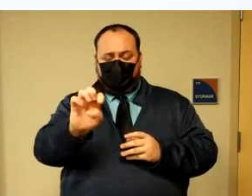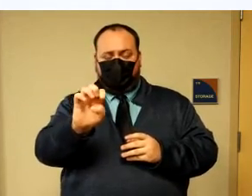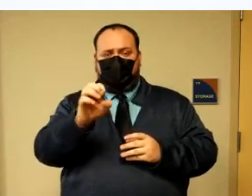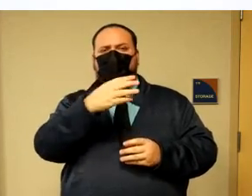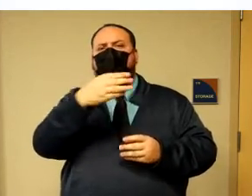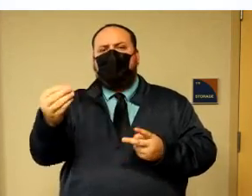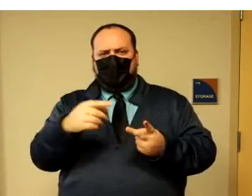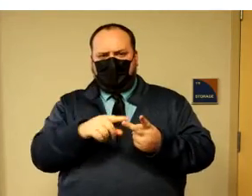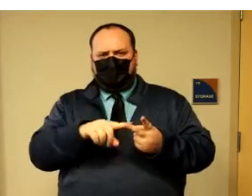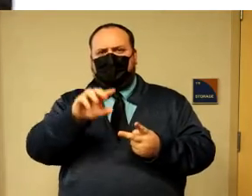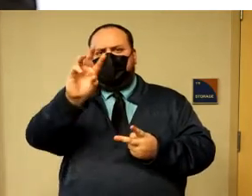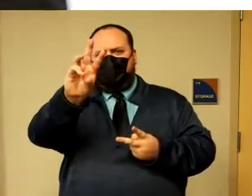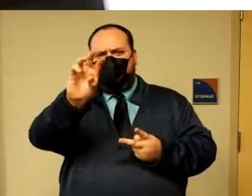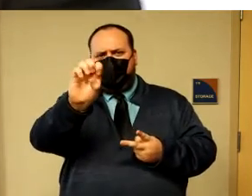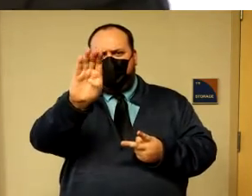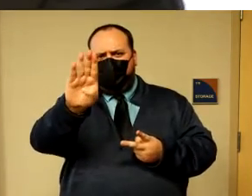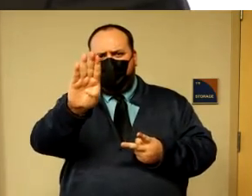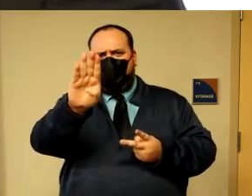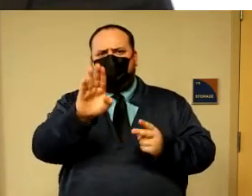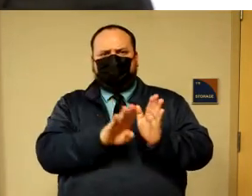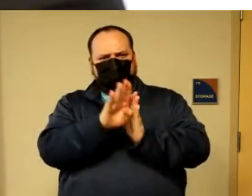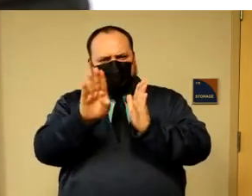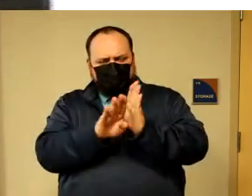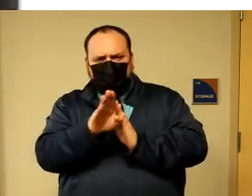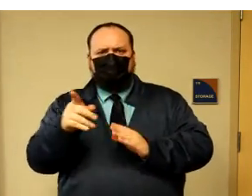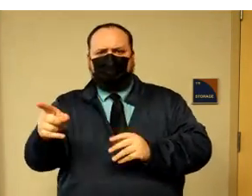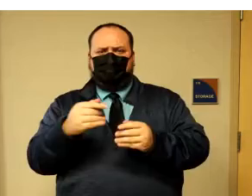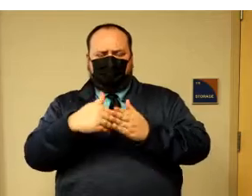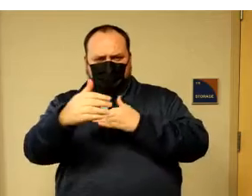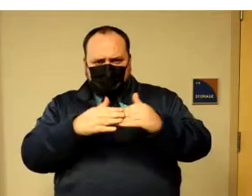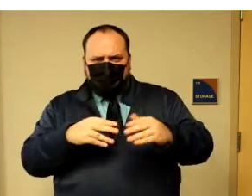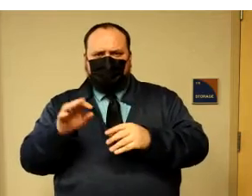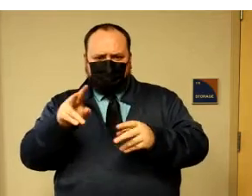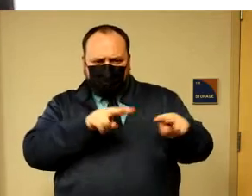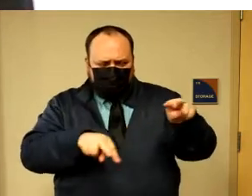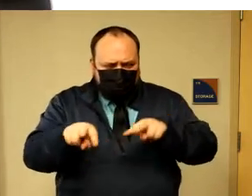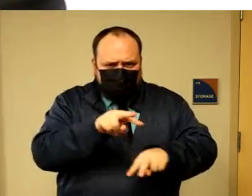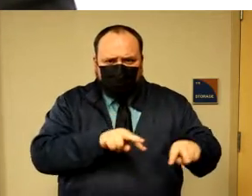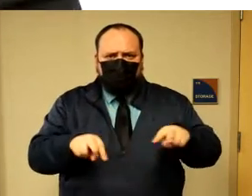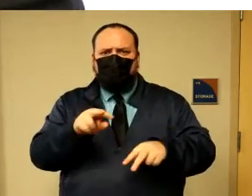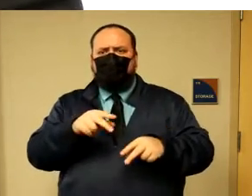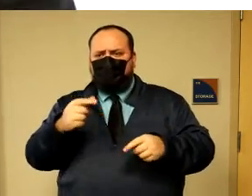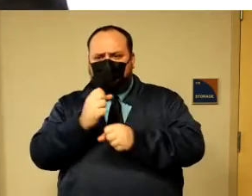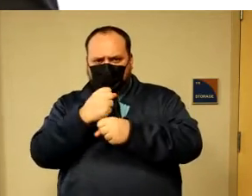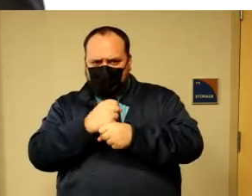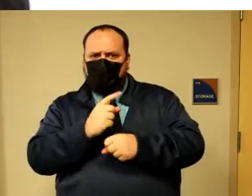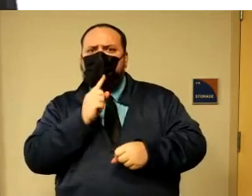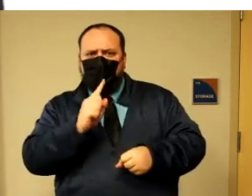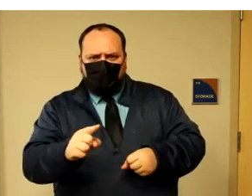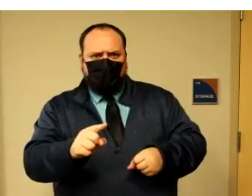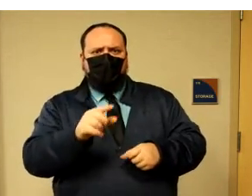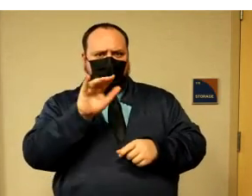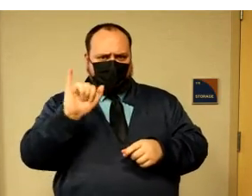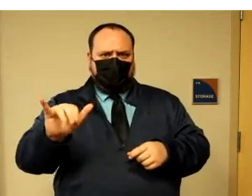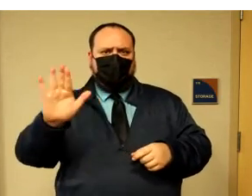web development applications to ensure that geographical reassignment of 2020 geography was done correctly.